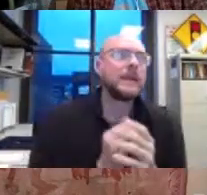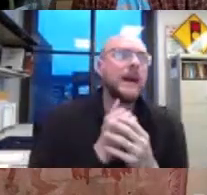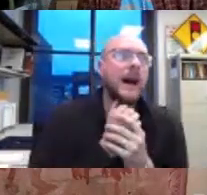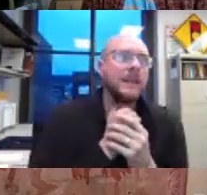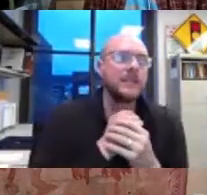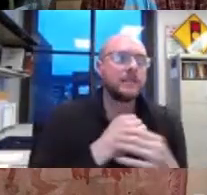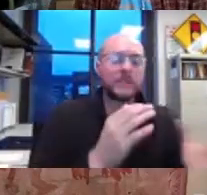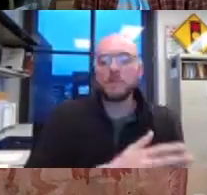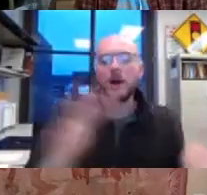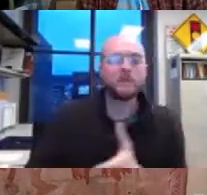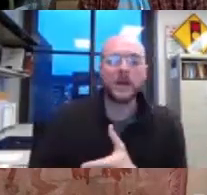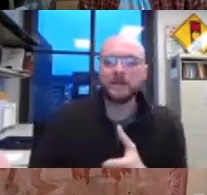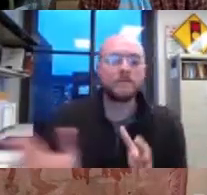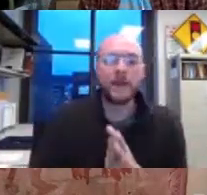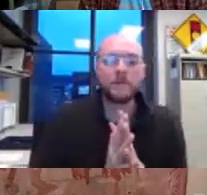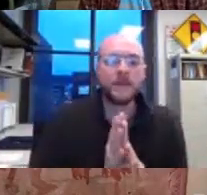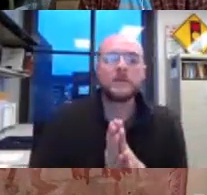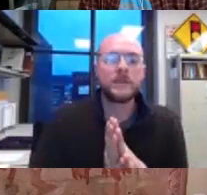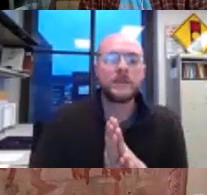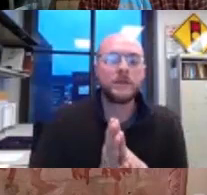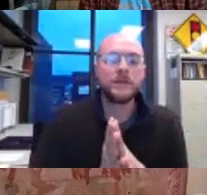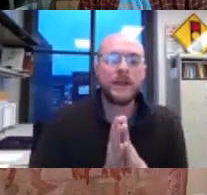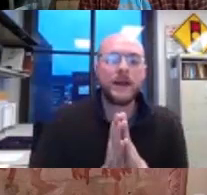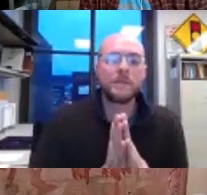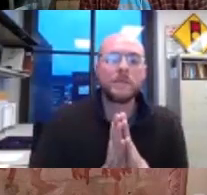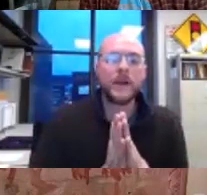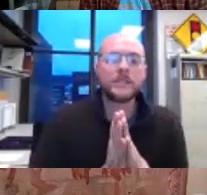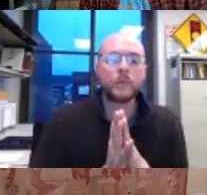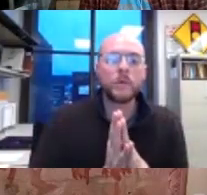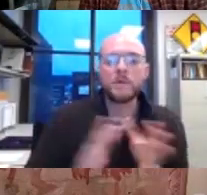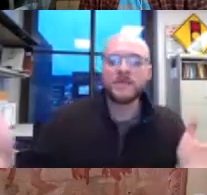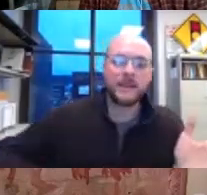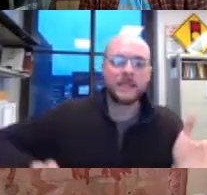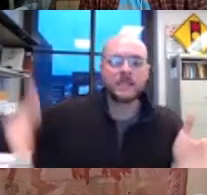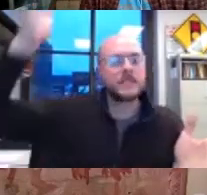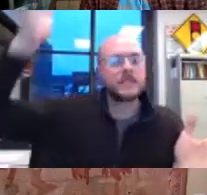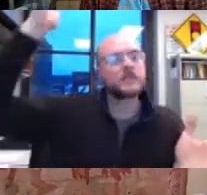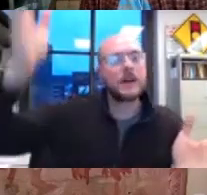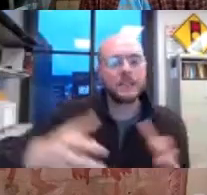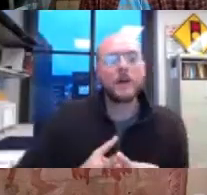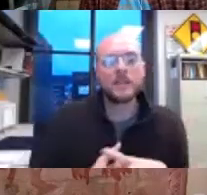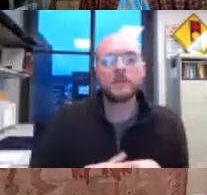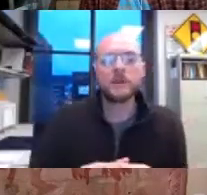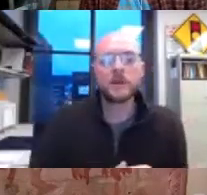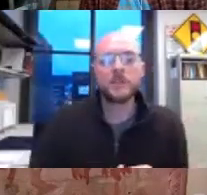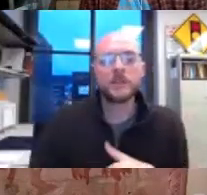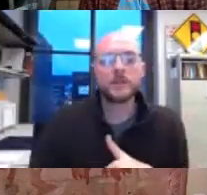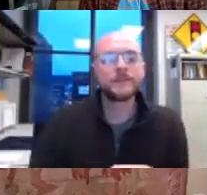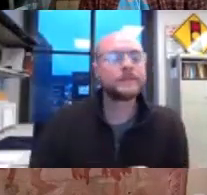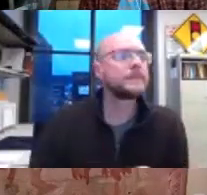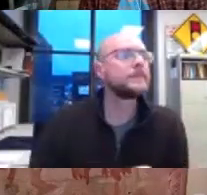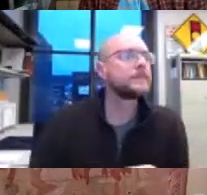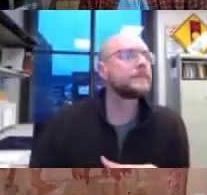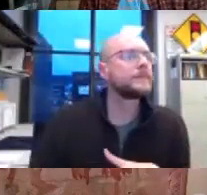even, to come off of Brighton, by all means, please do that. But we want to maintain as consistent of routing as possible in our